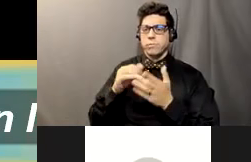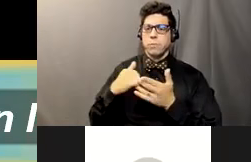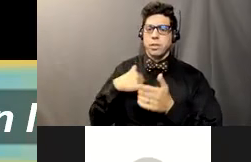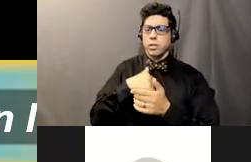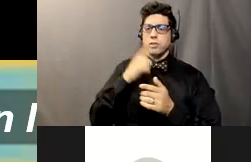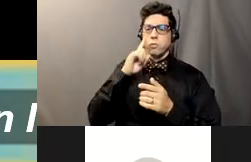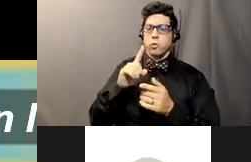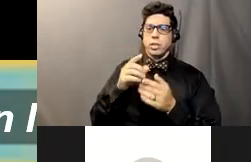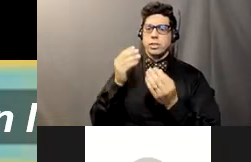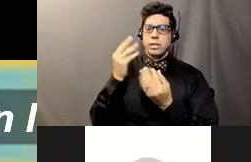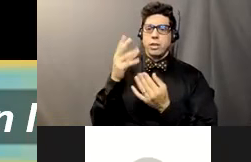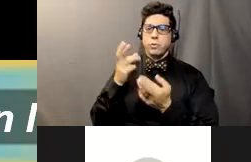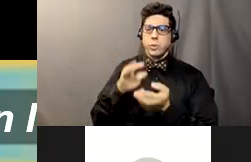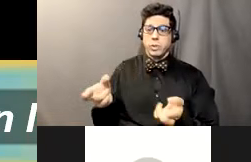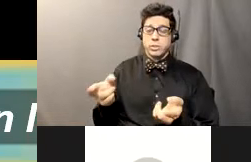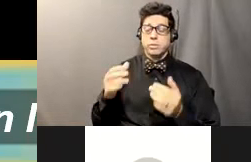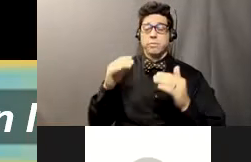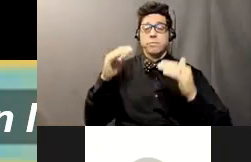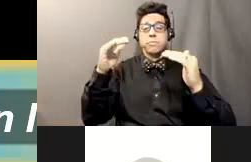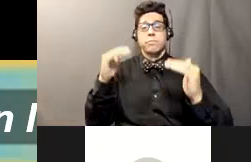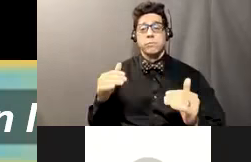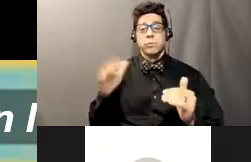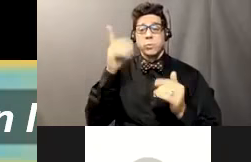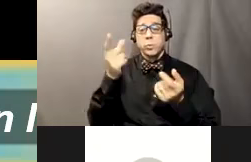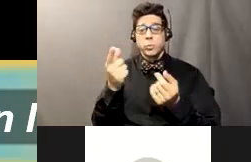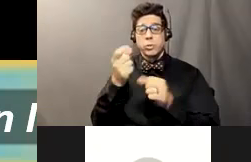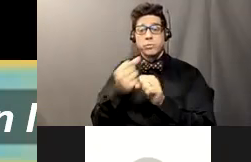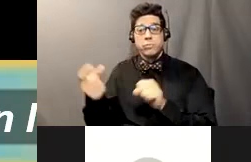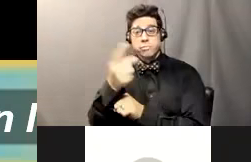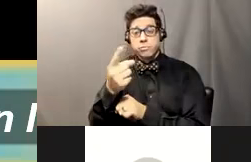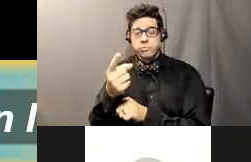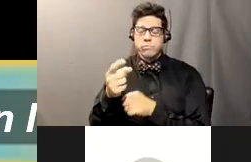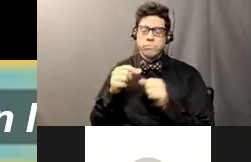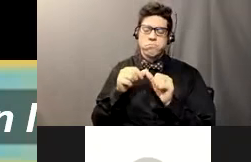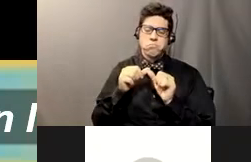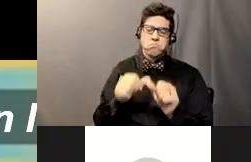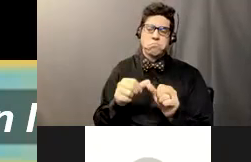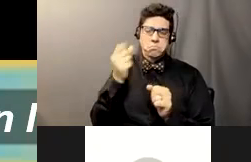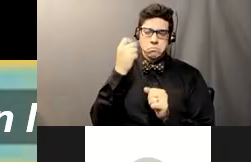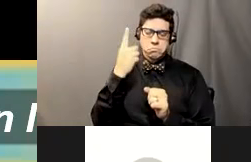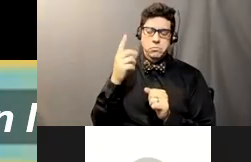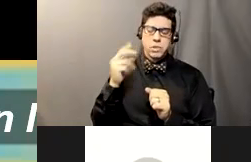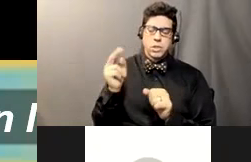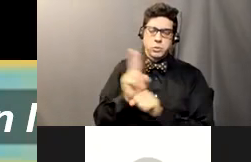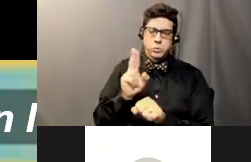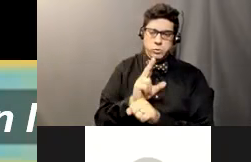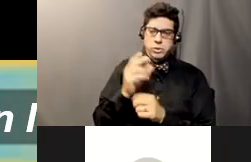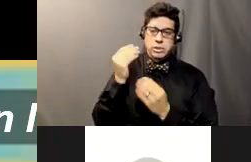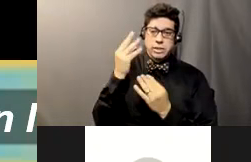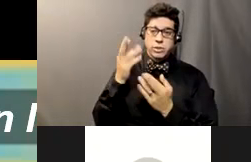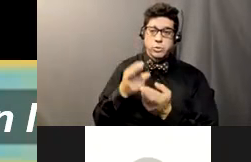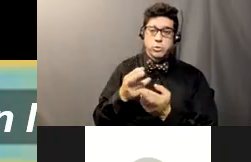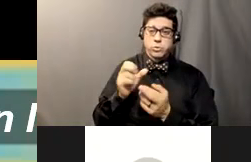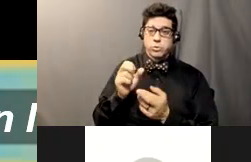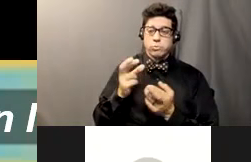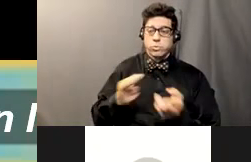Our next steps for this upcoming year are first to continue to understand, utilize, and synthesize available data sources that